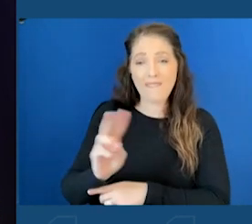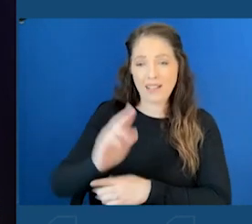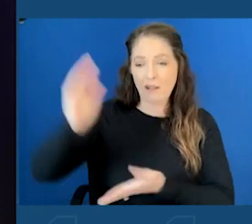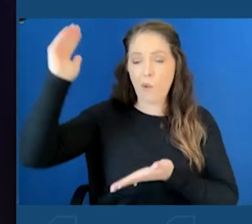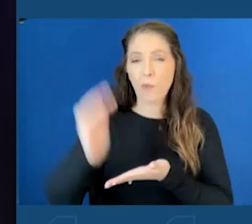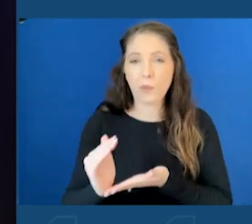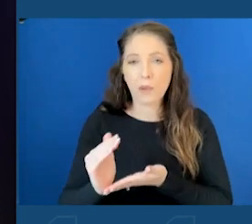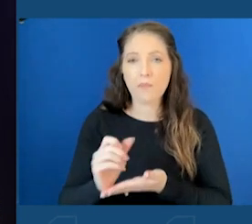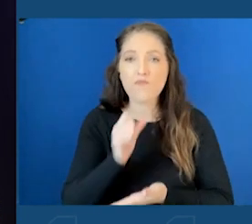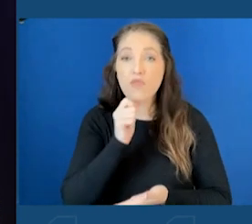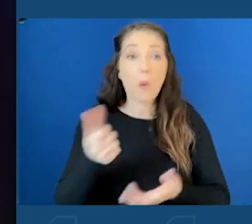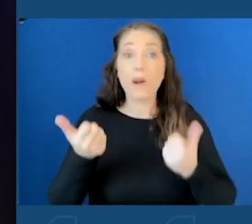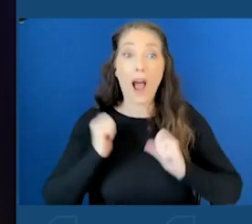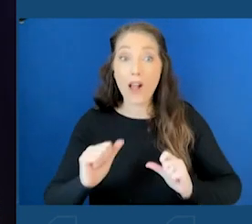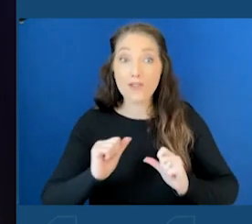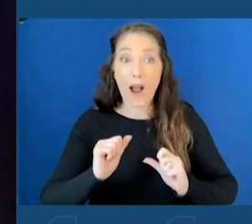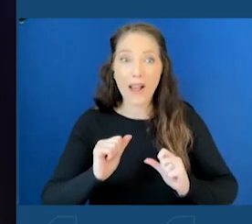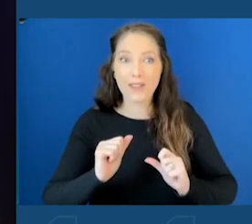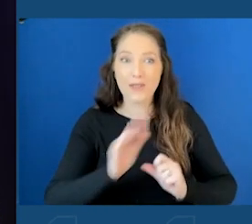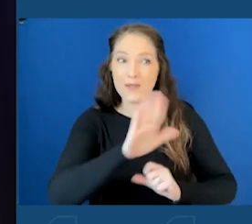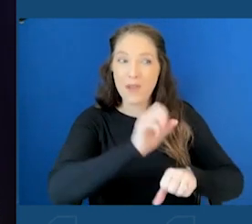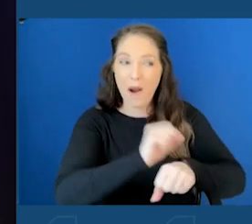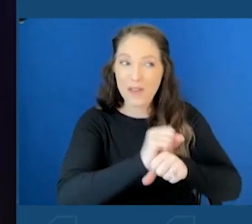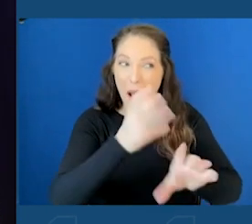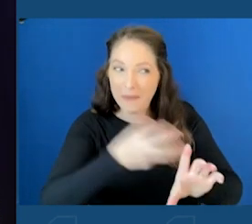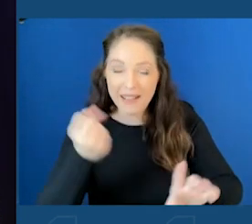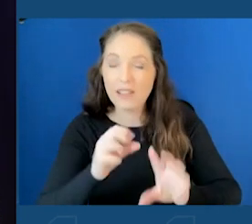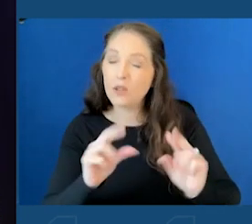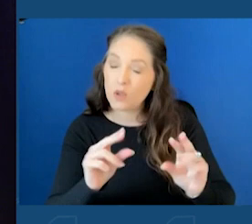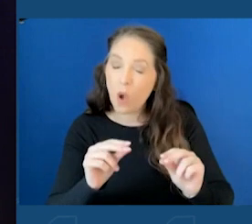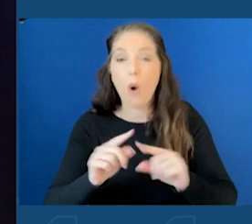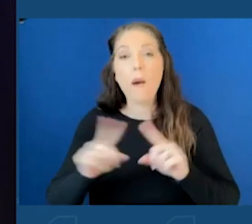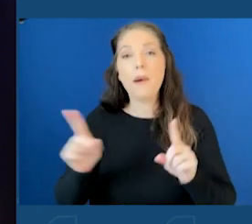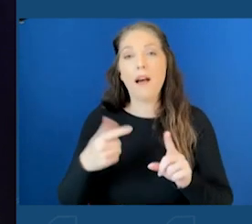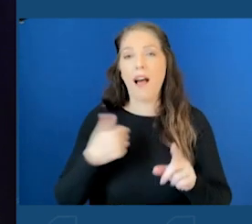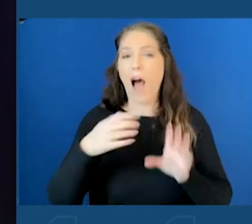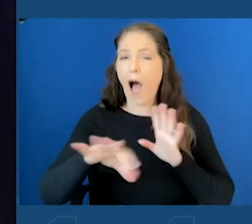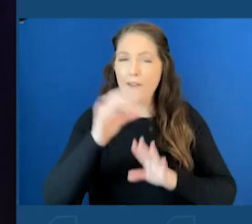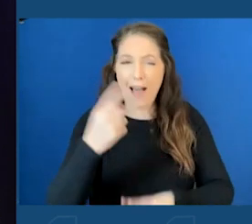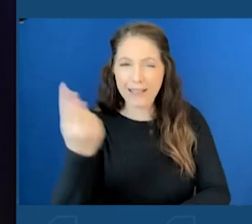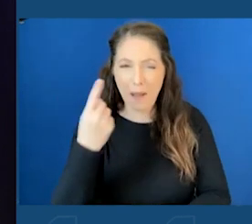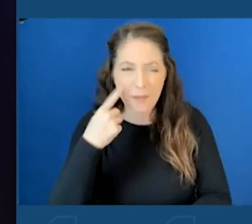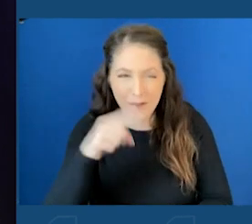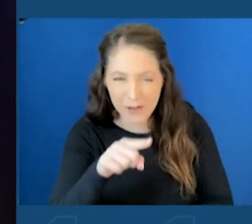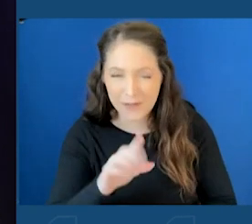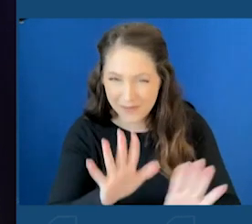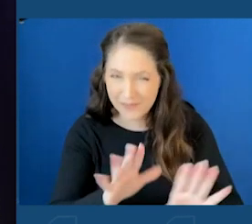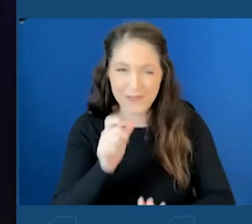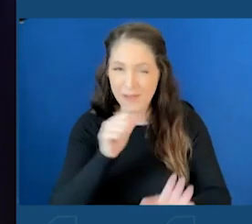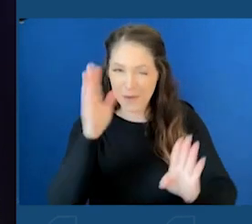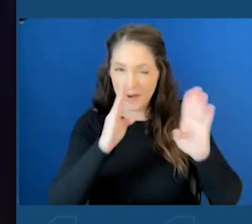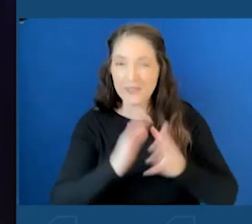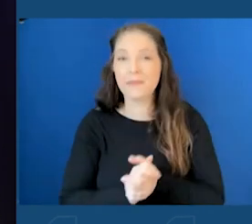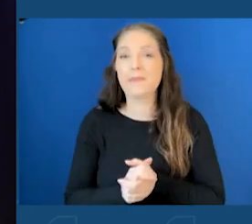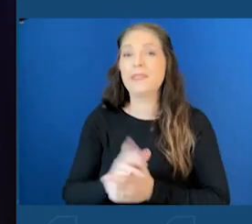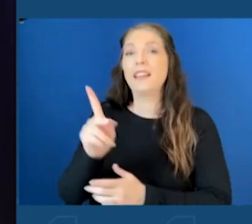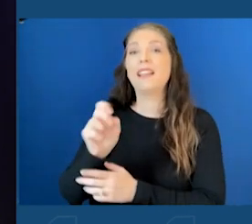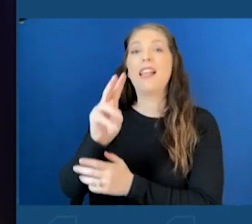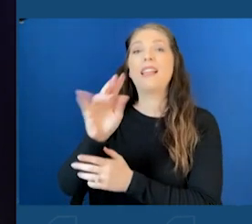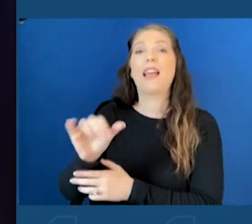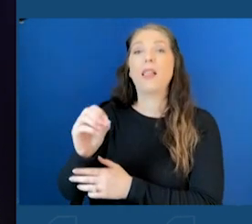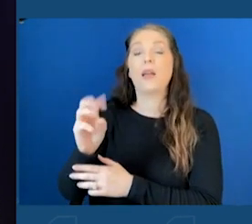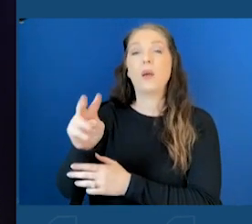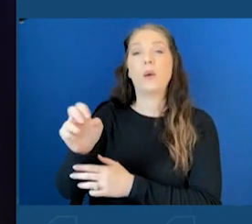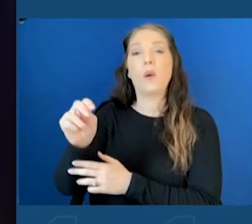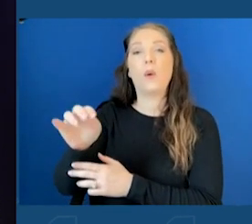trying to put you out of a job, but that would actually be a very good, I'll find something else for you, so don't worry about it. And Kelly Owens, we just did an